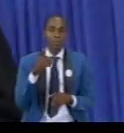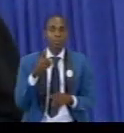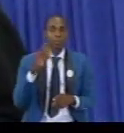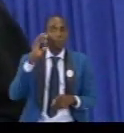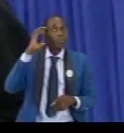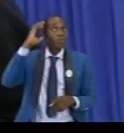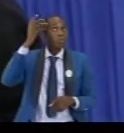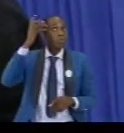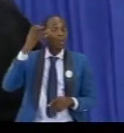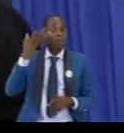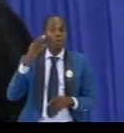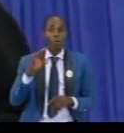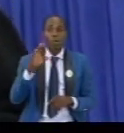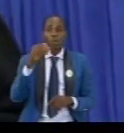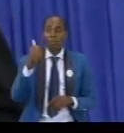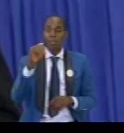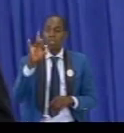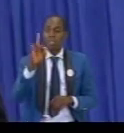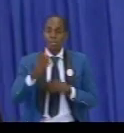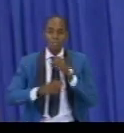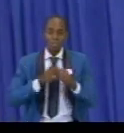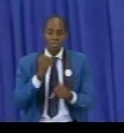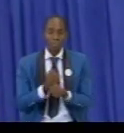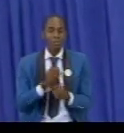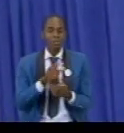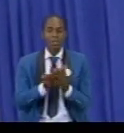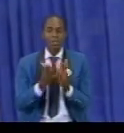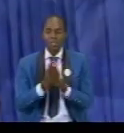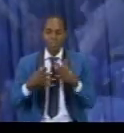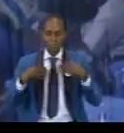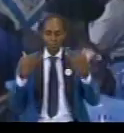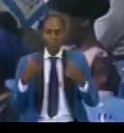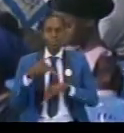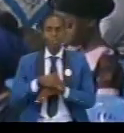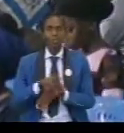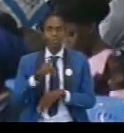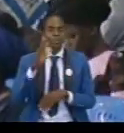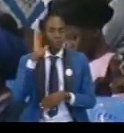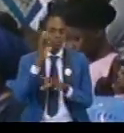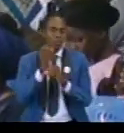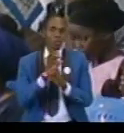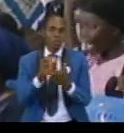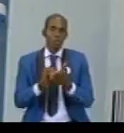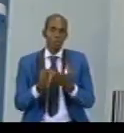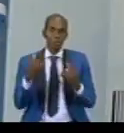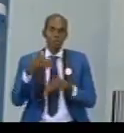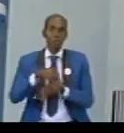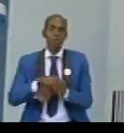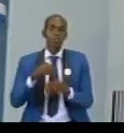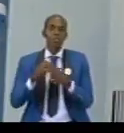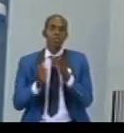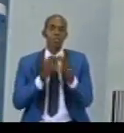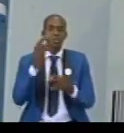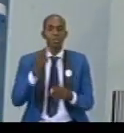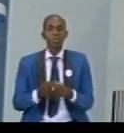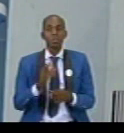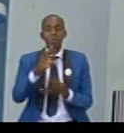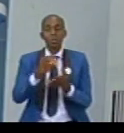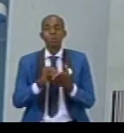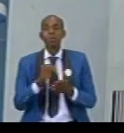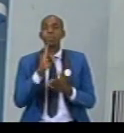18 years, God healed tonight. You will receive your healing in Jesus' name. Your own is on the